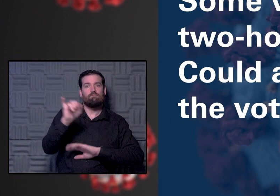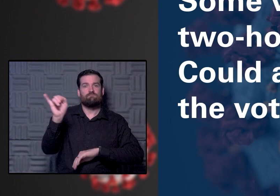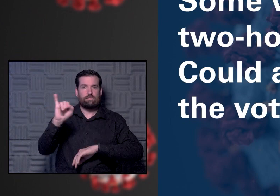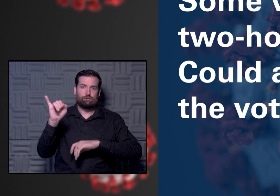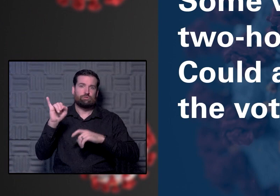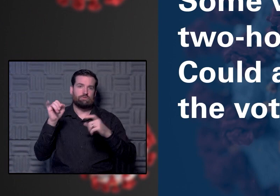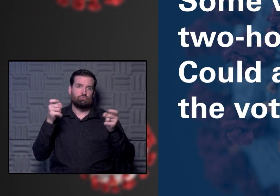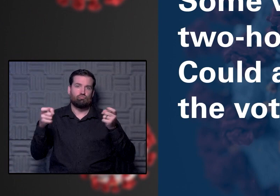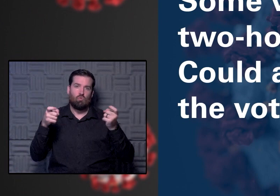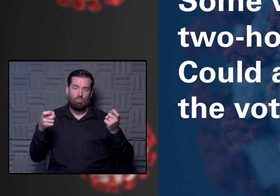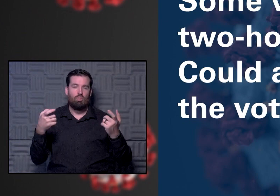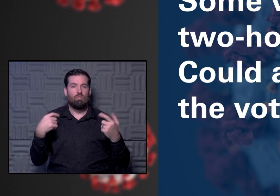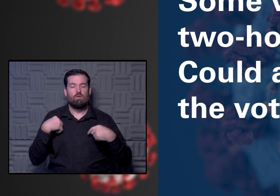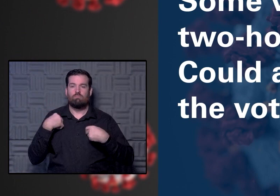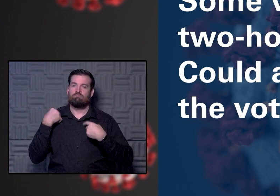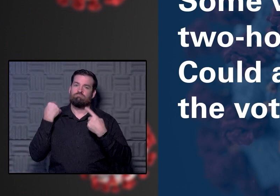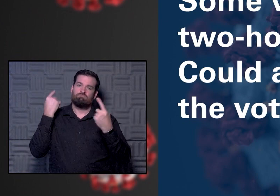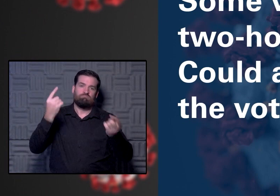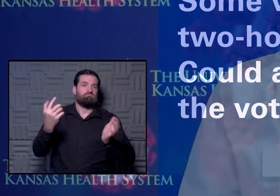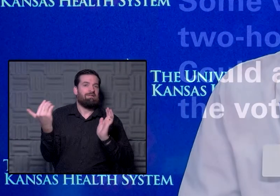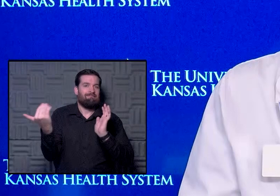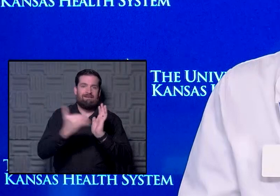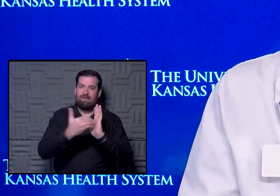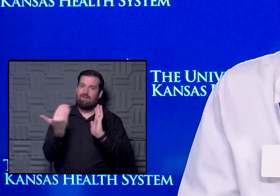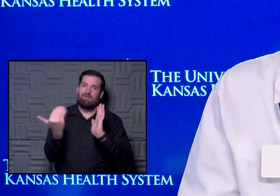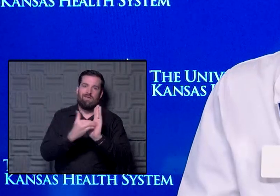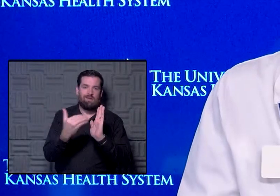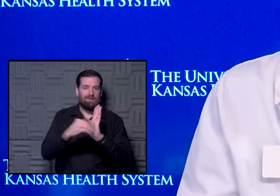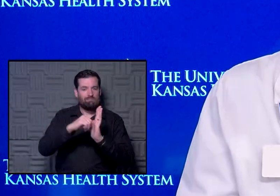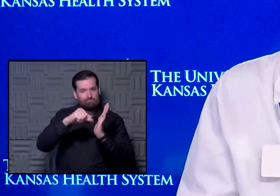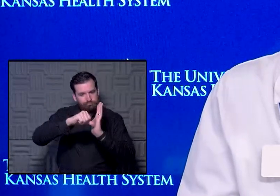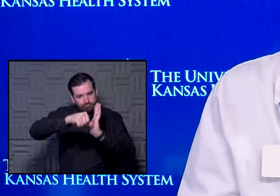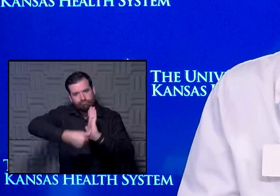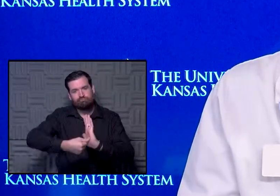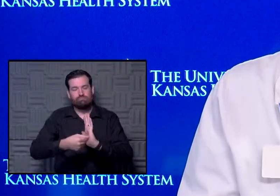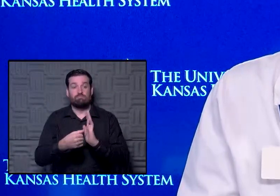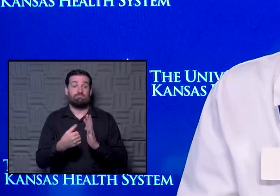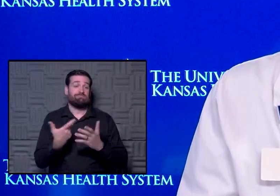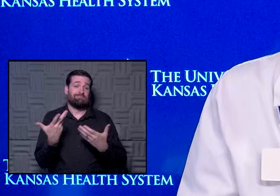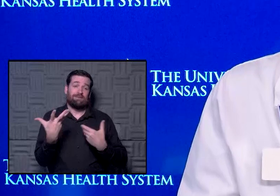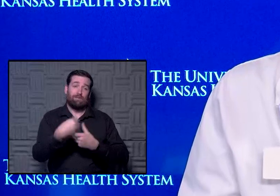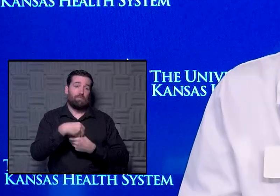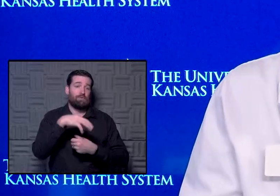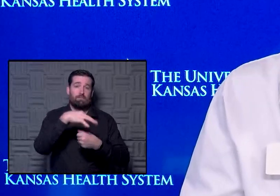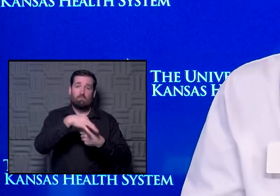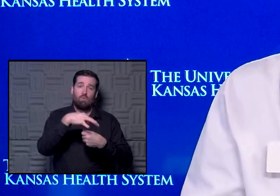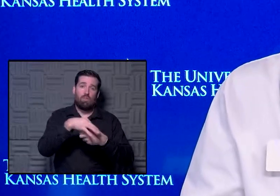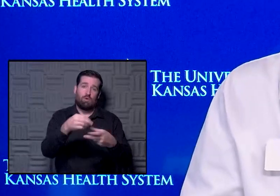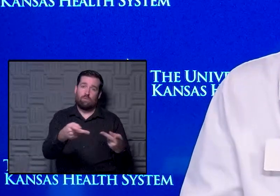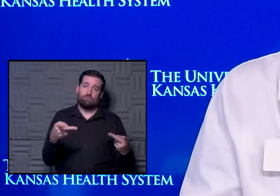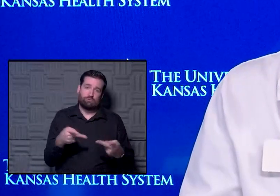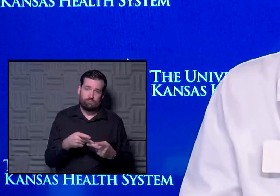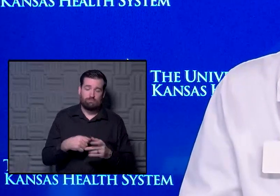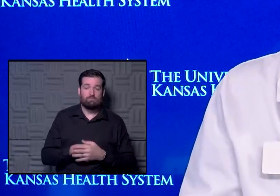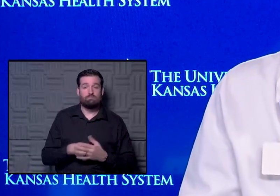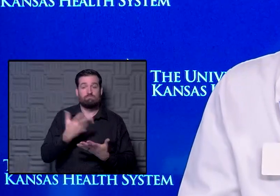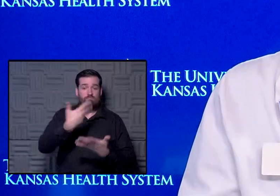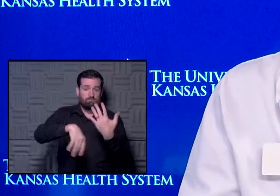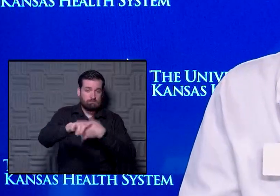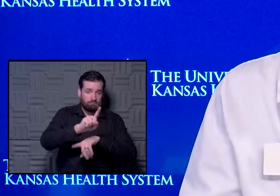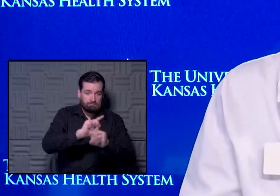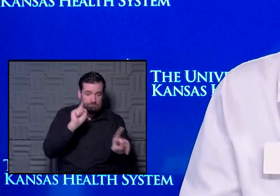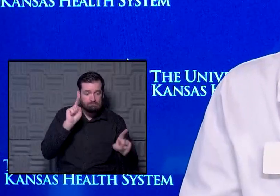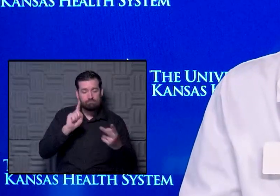prevention that we have continued to reinforce apply everywhere, including at a polling place. And so physically